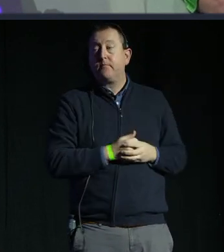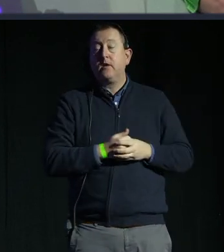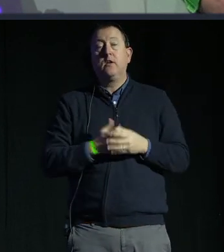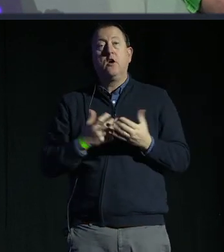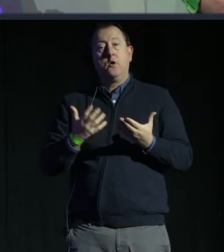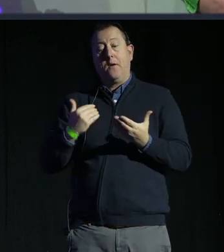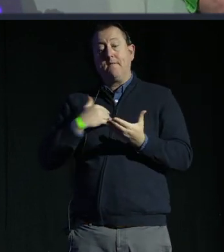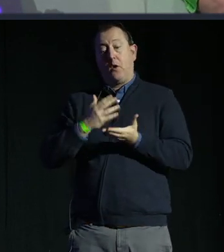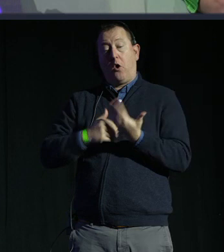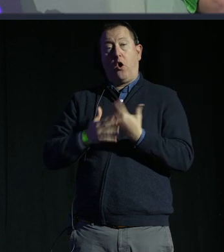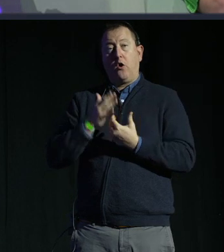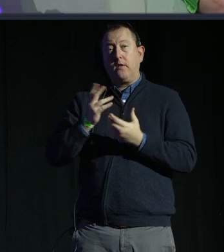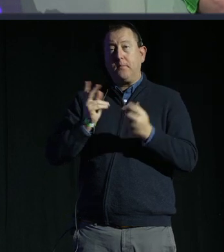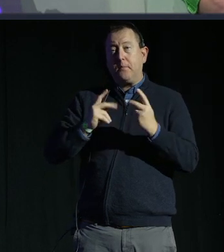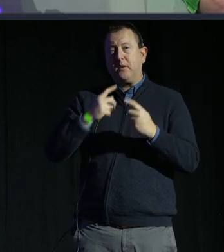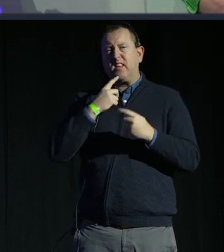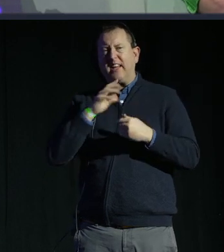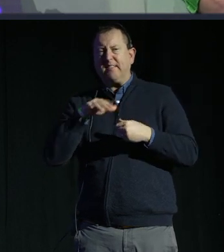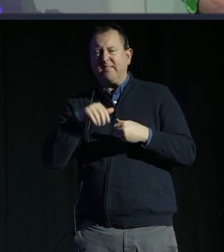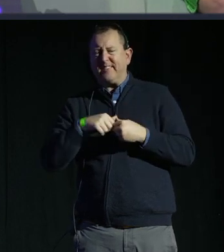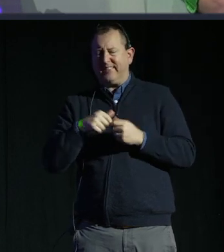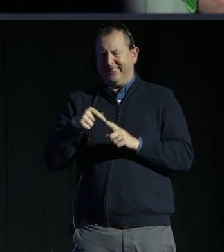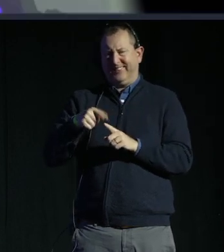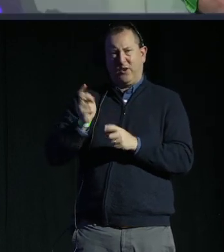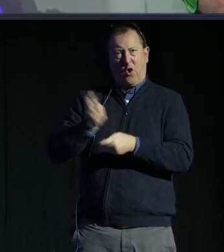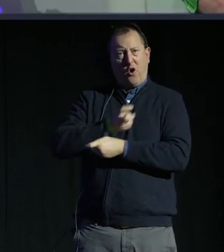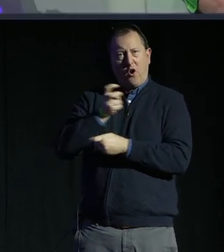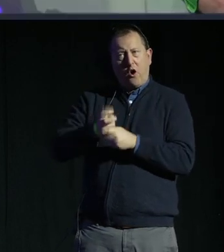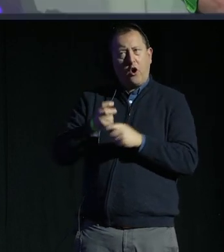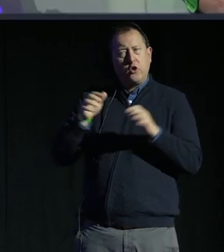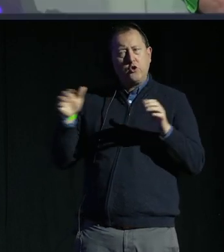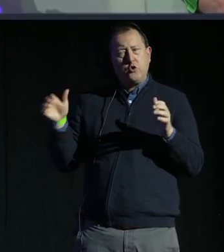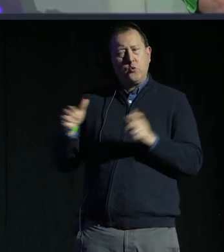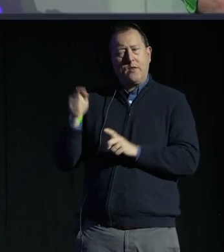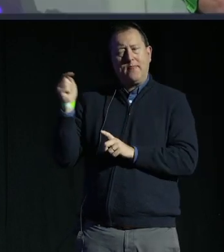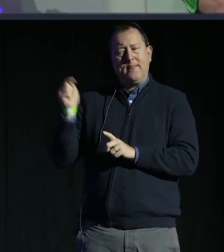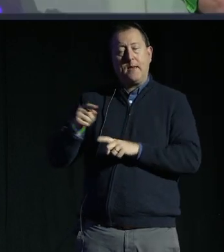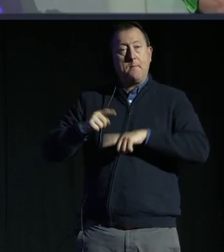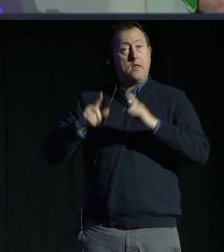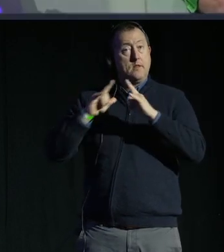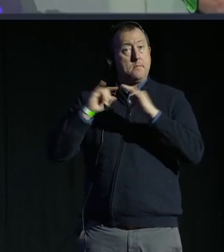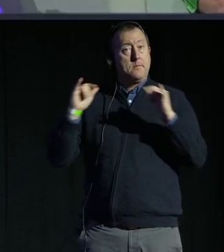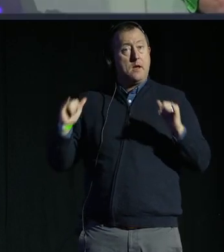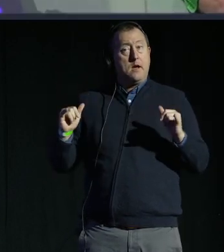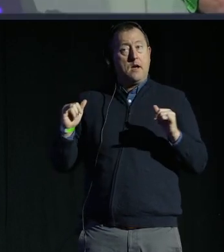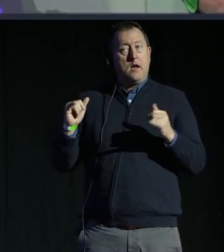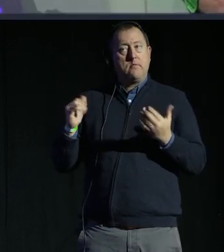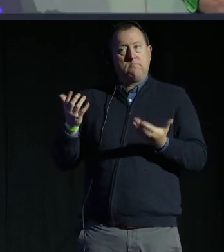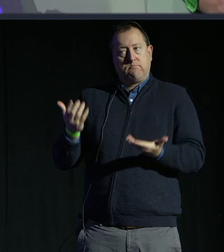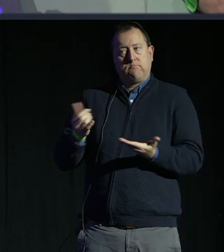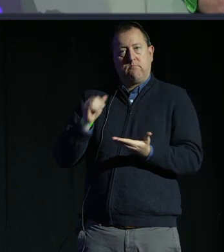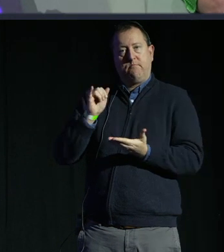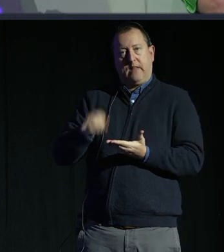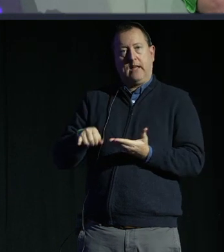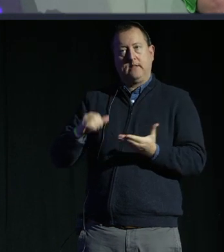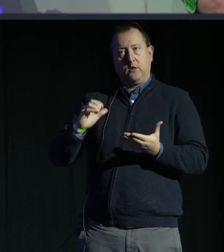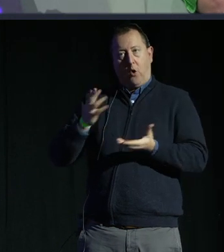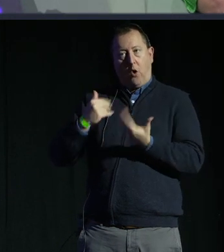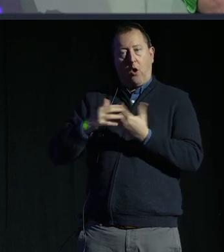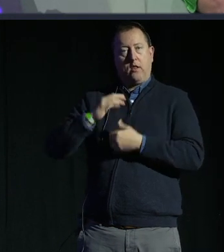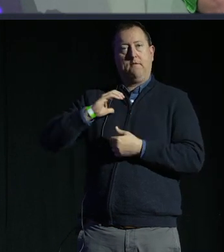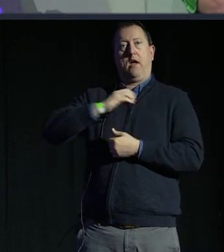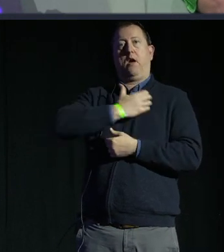these internal rumblings of like, man, this is like really hard to do, but at the same time, it's also the thing that drives our entire supply